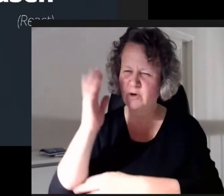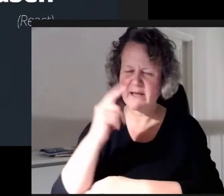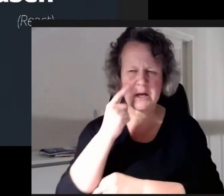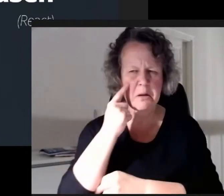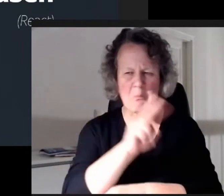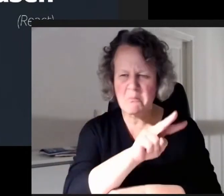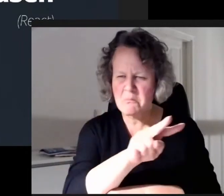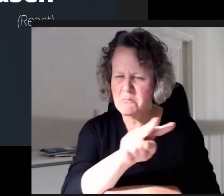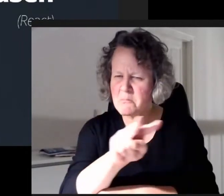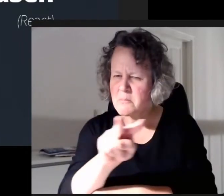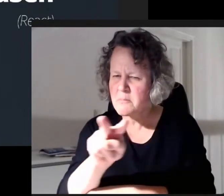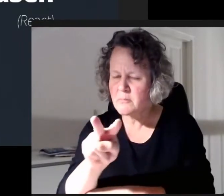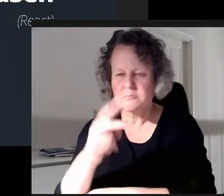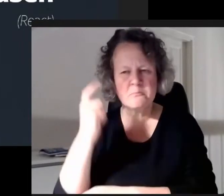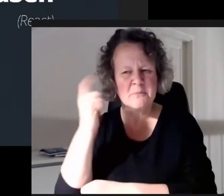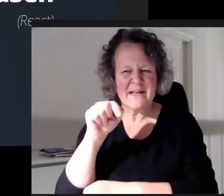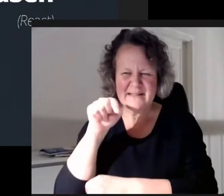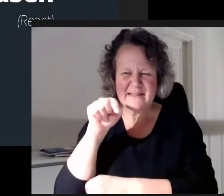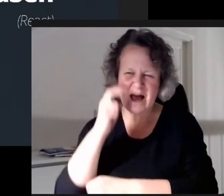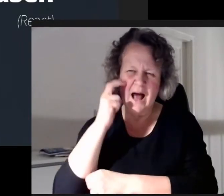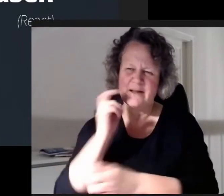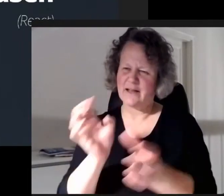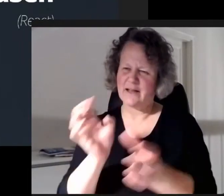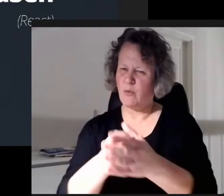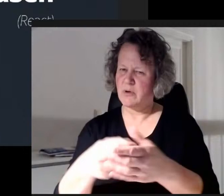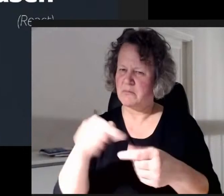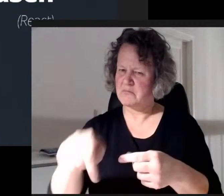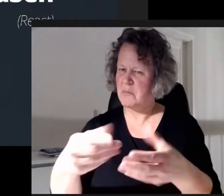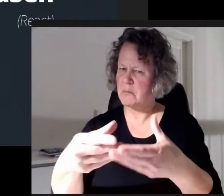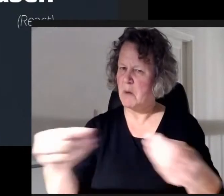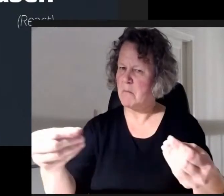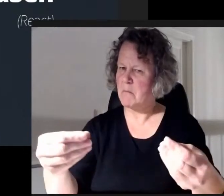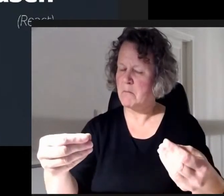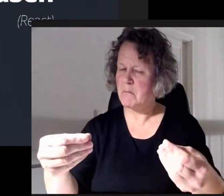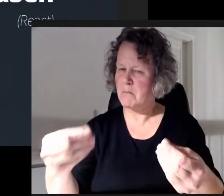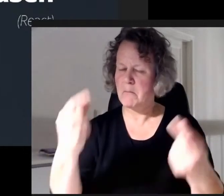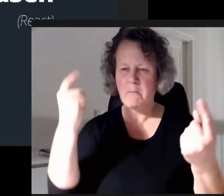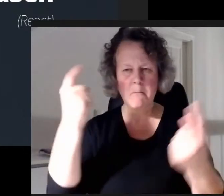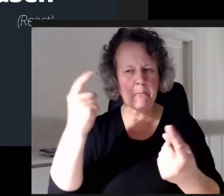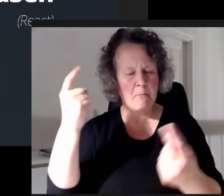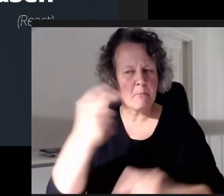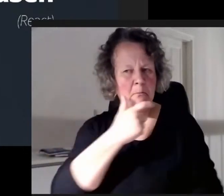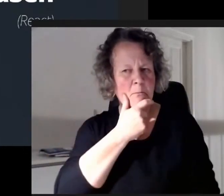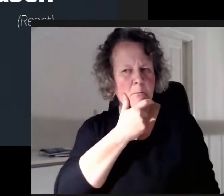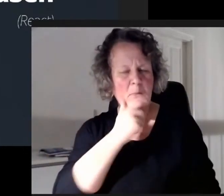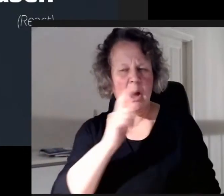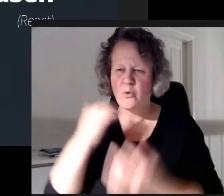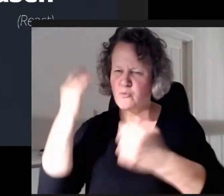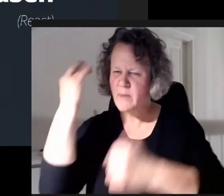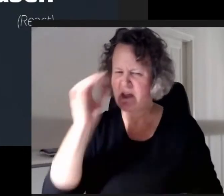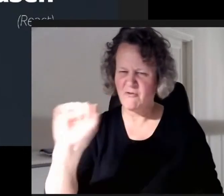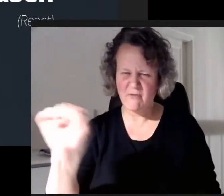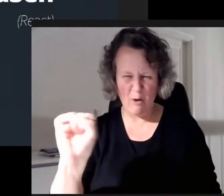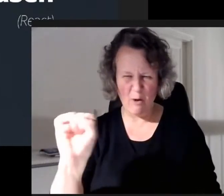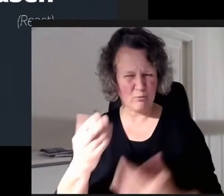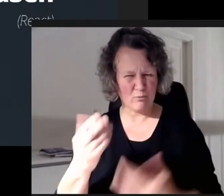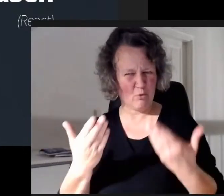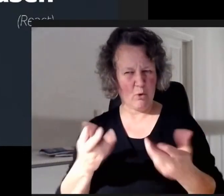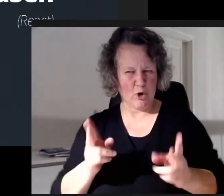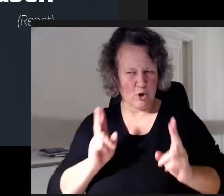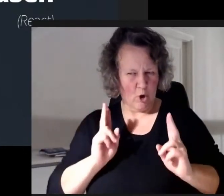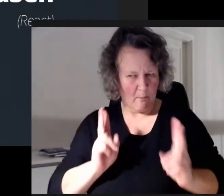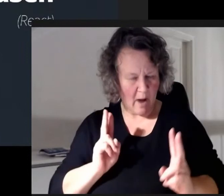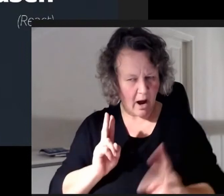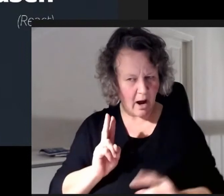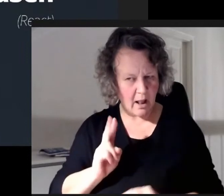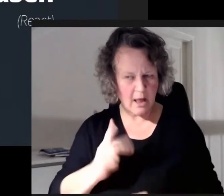all climate agreements. It's quite seldom that these people exist. We were talking to our friend, our scientist friend, and asking him,